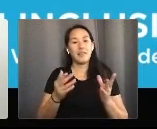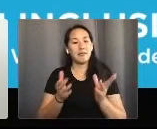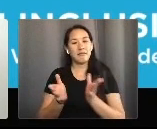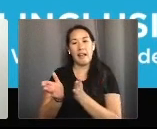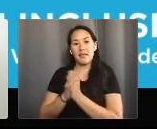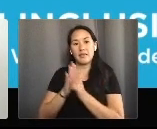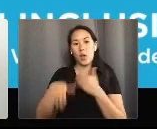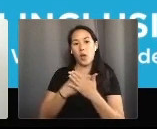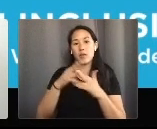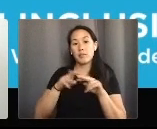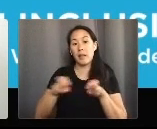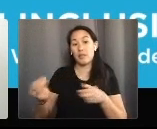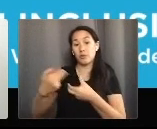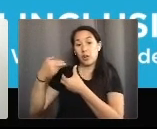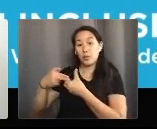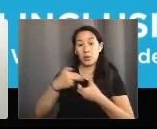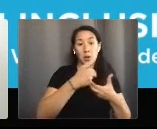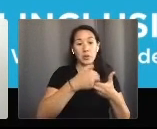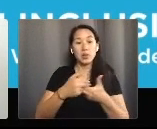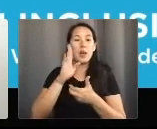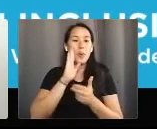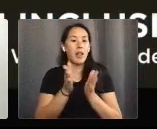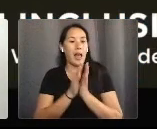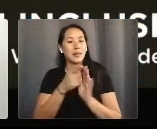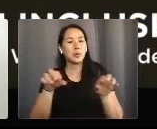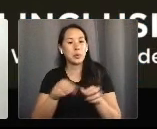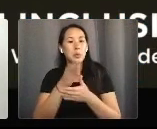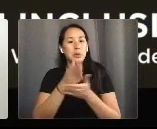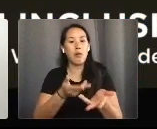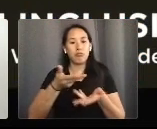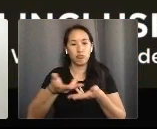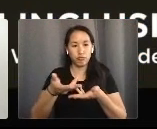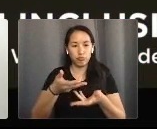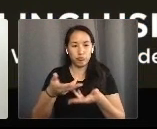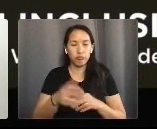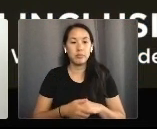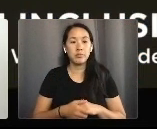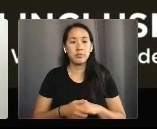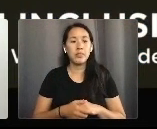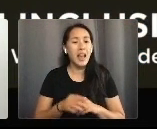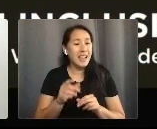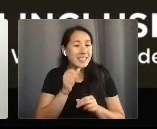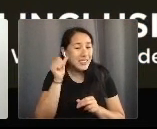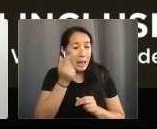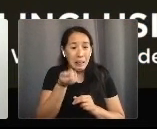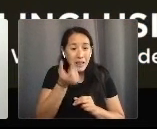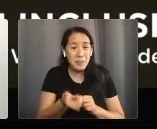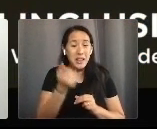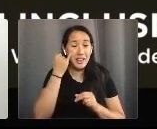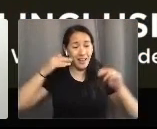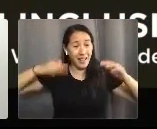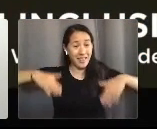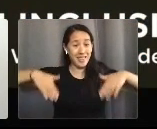screen, I'm going to ask you all to do some interactivity. So we did this a little bit yesterday, so if you haven't done